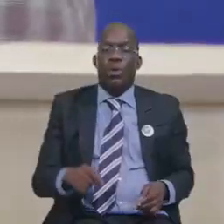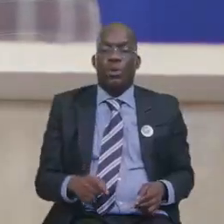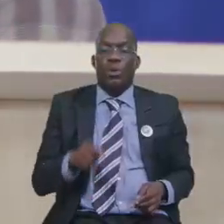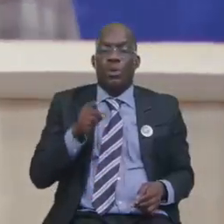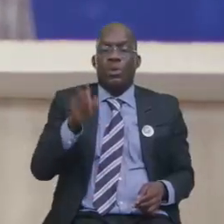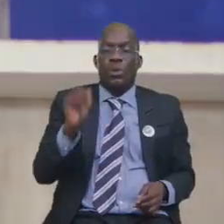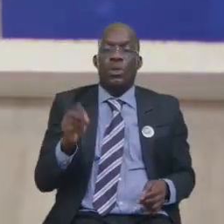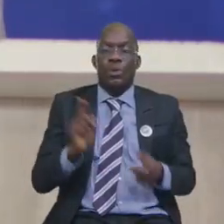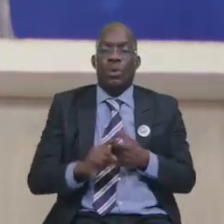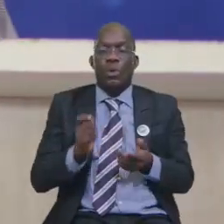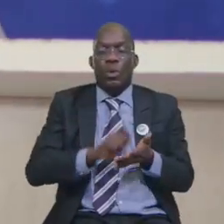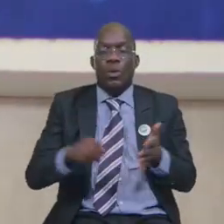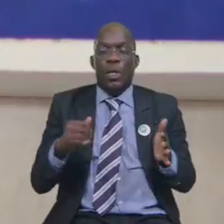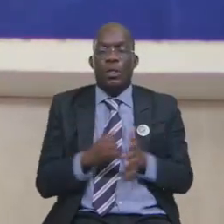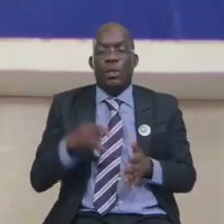down.